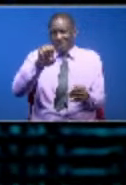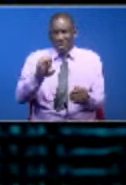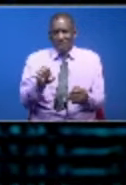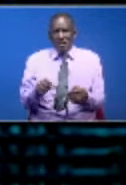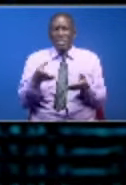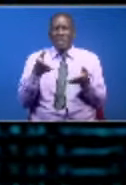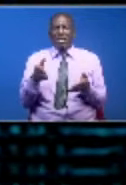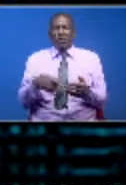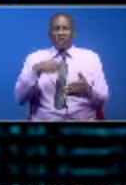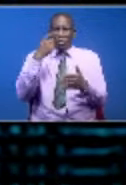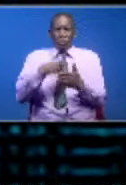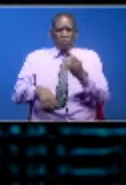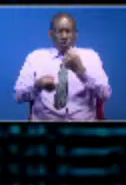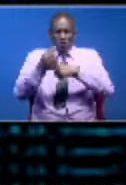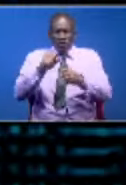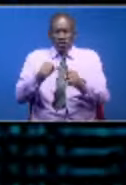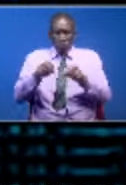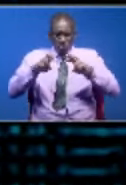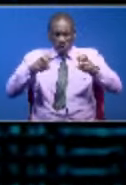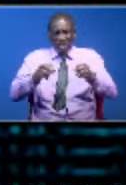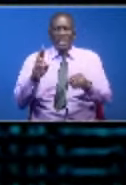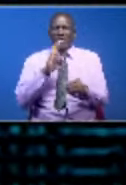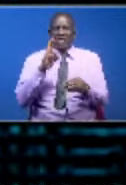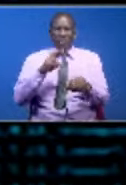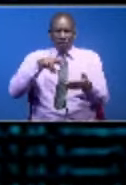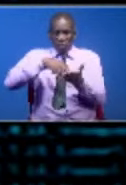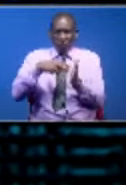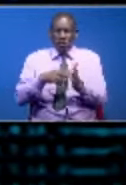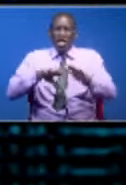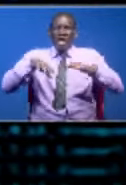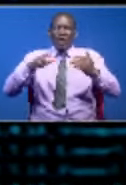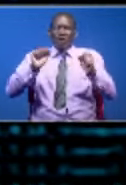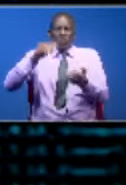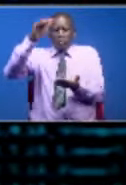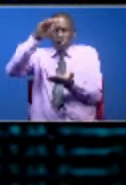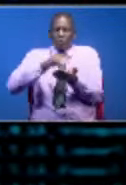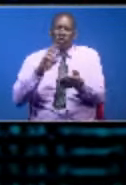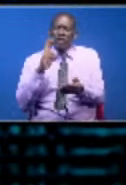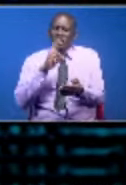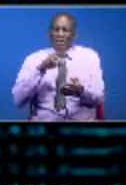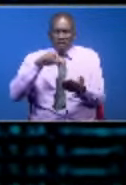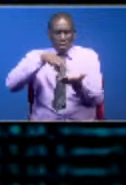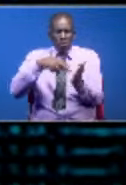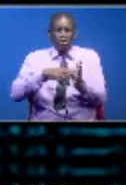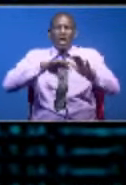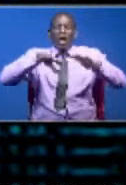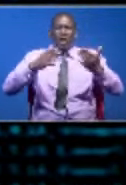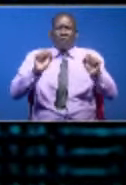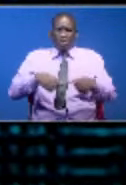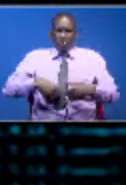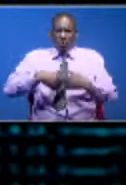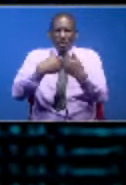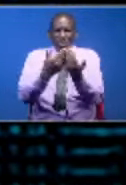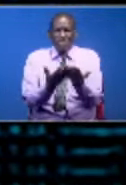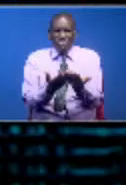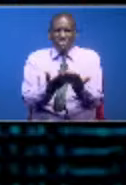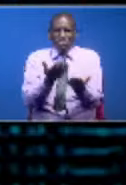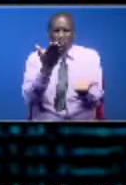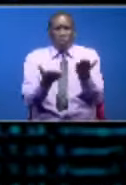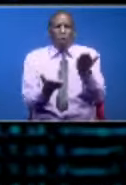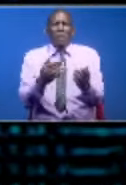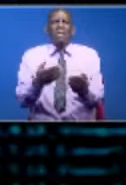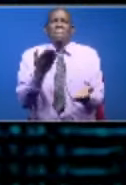the course of action is to look at the risk and reward for the project. How do we reduce the risk in the project? And how do we give a reward that is comparable? Maybe